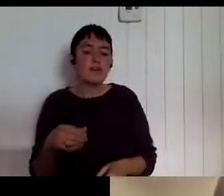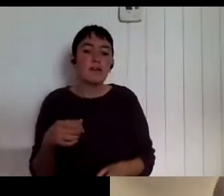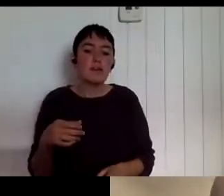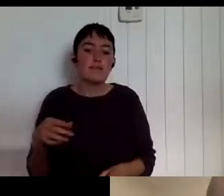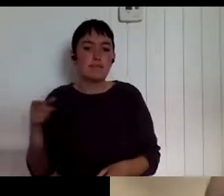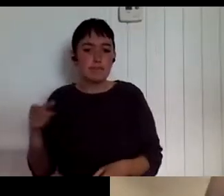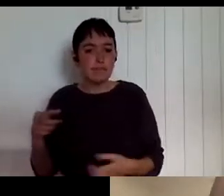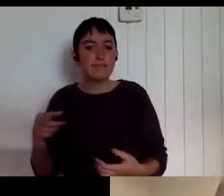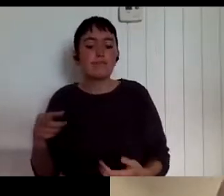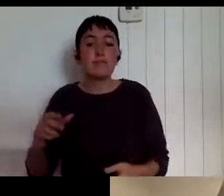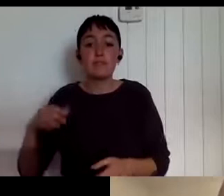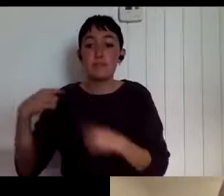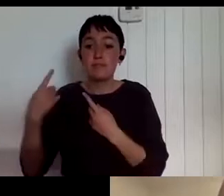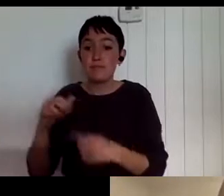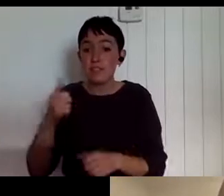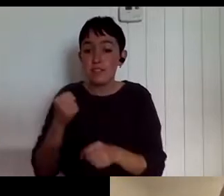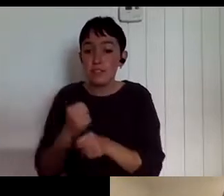happens in the last 10 years,